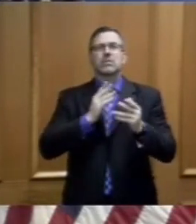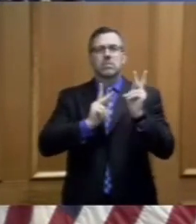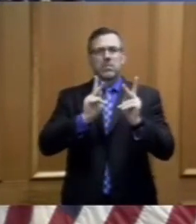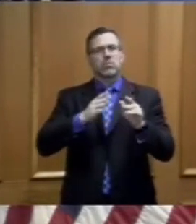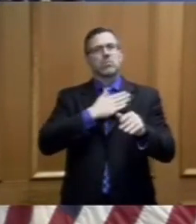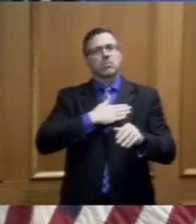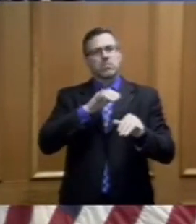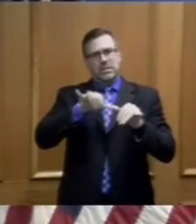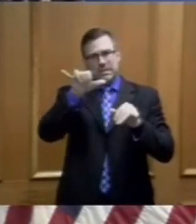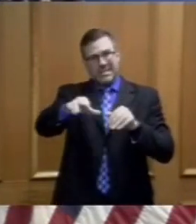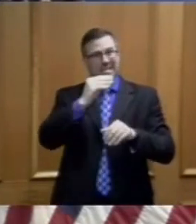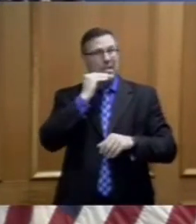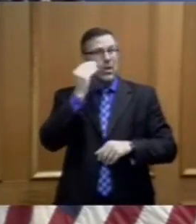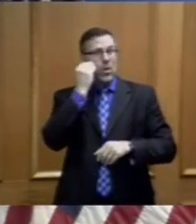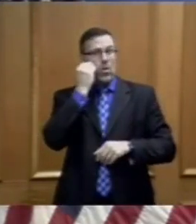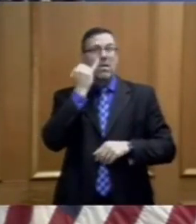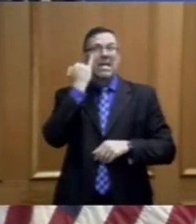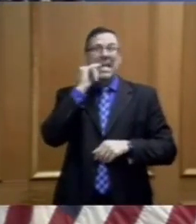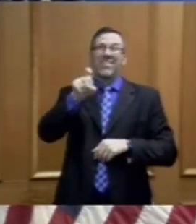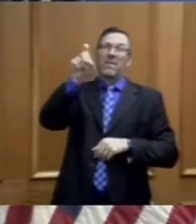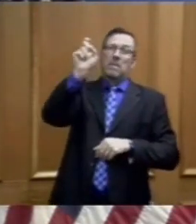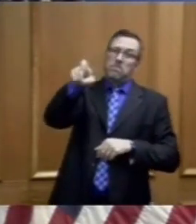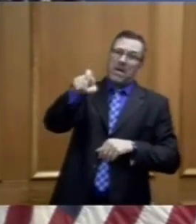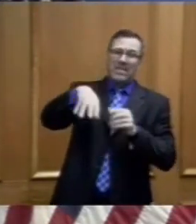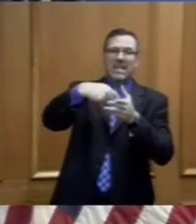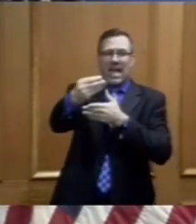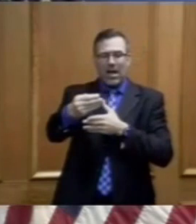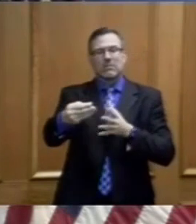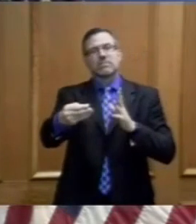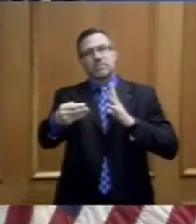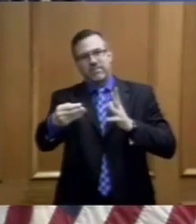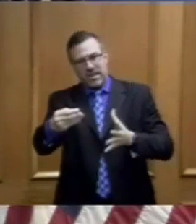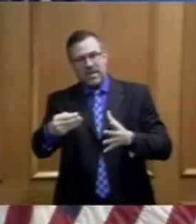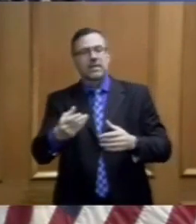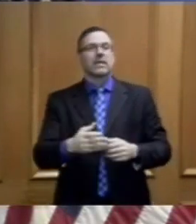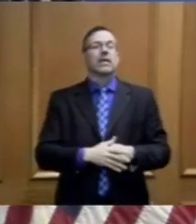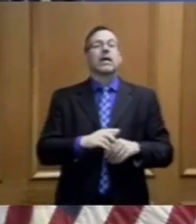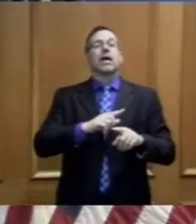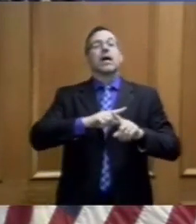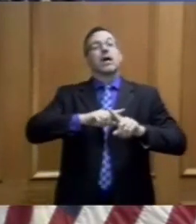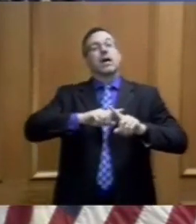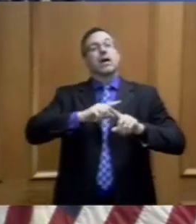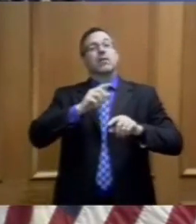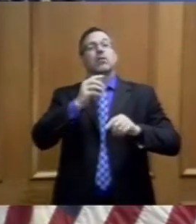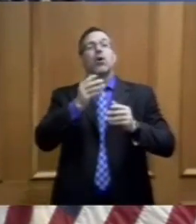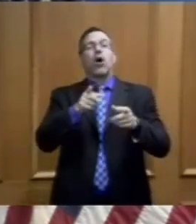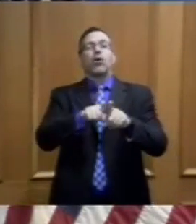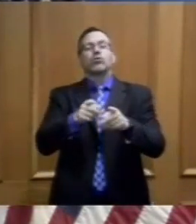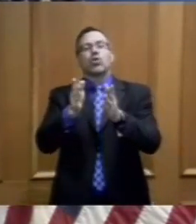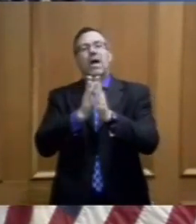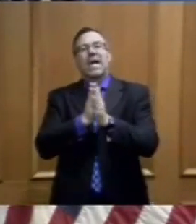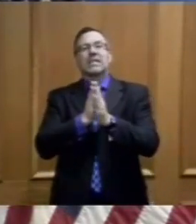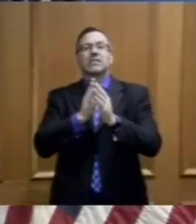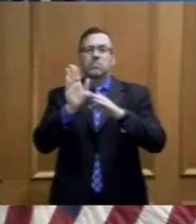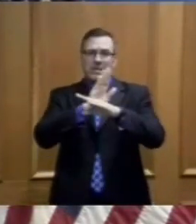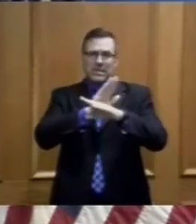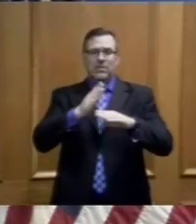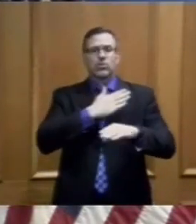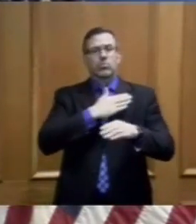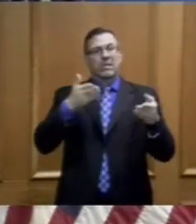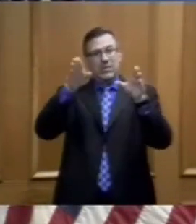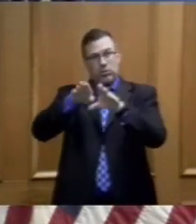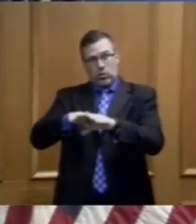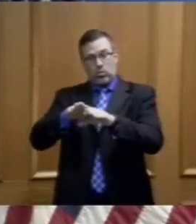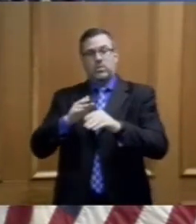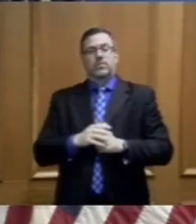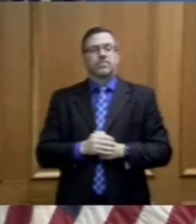home unless absolutely necessary. We also closed businesses that can't possibly operate safely. We